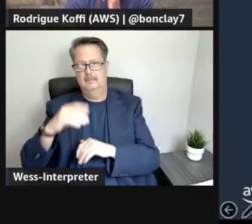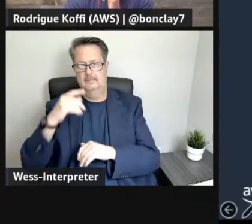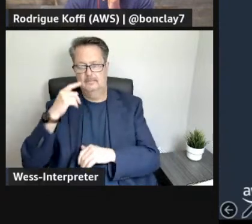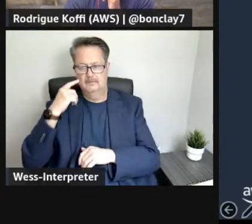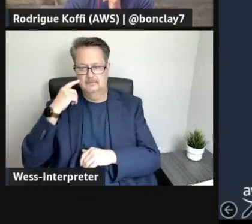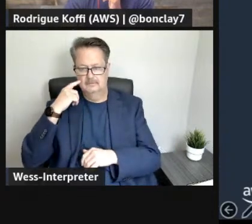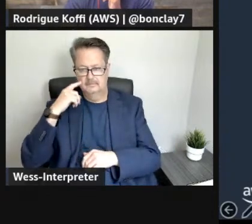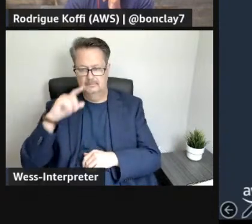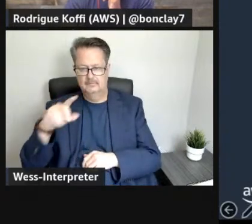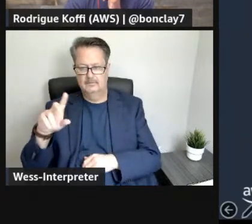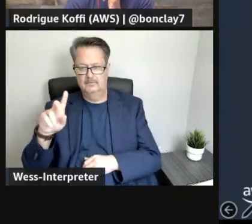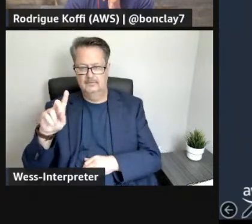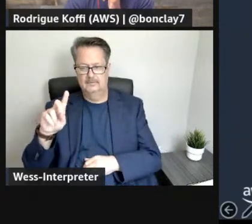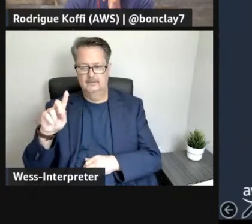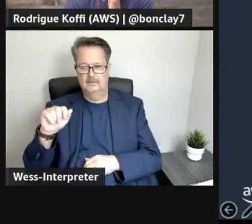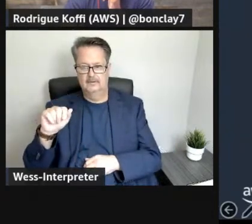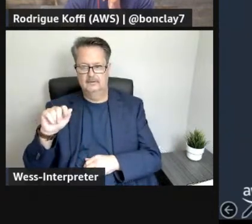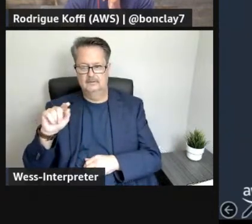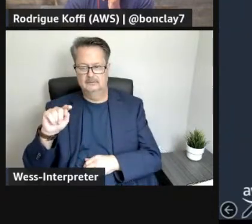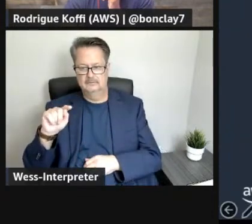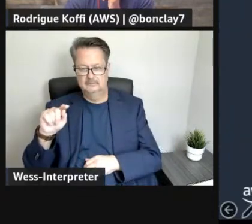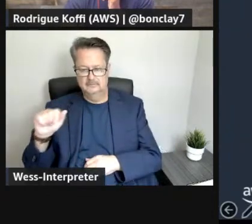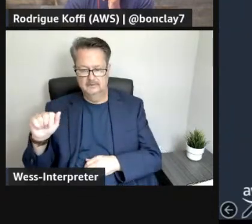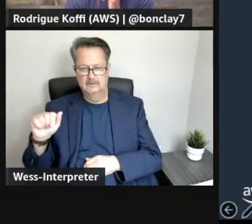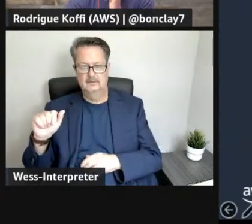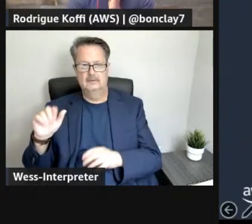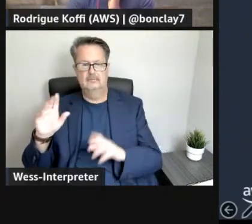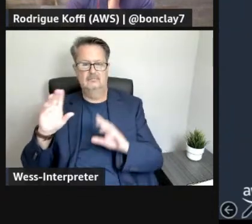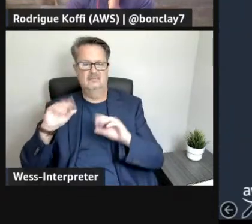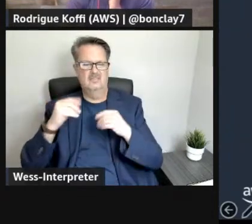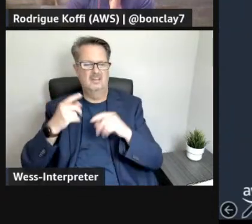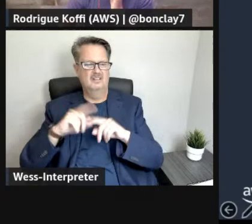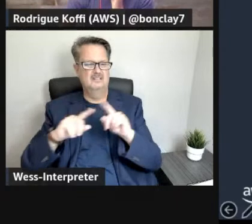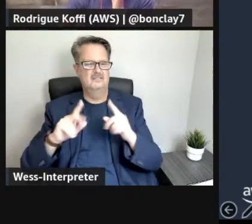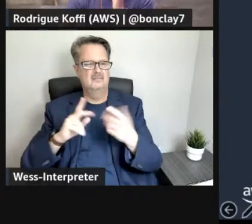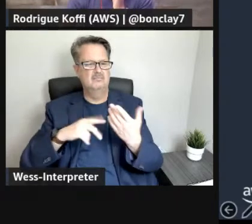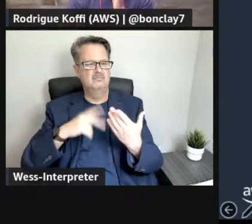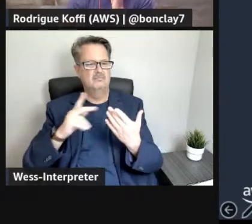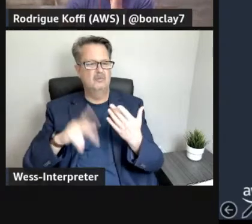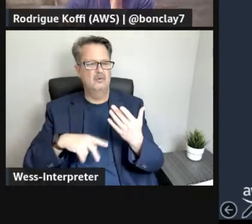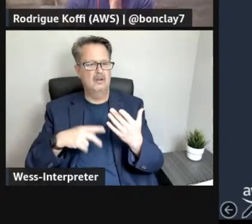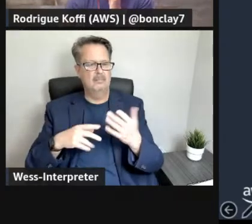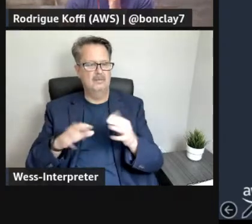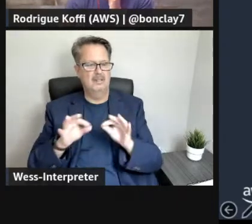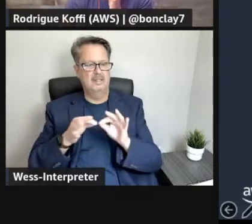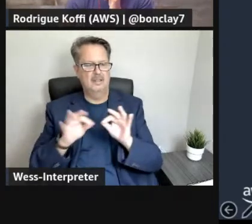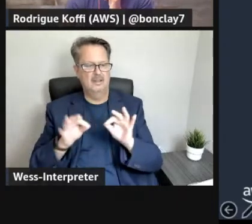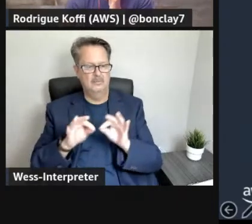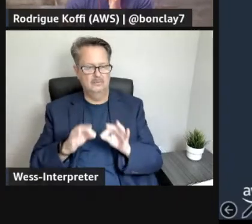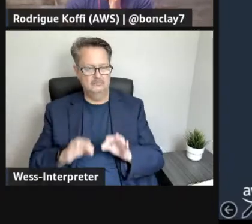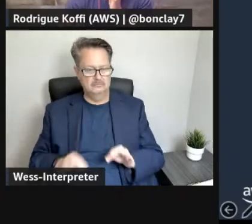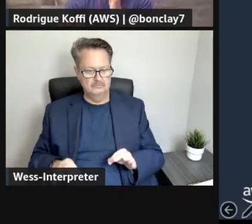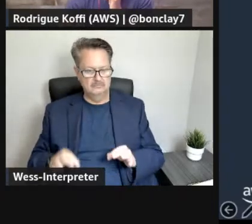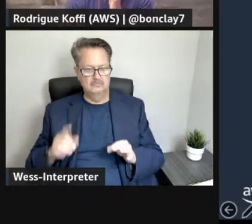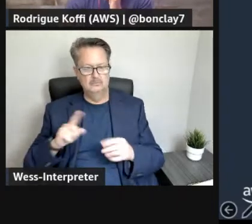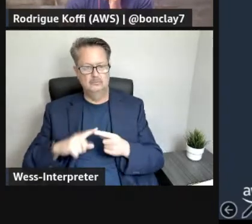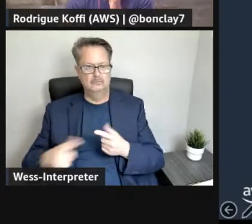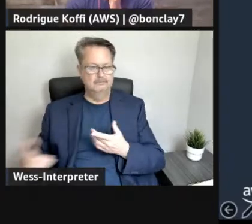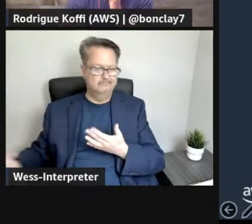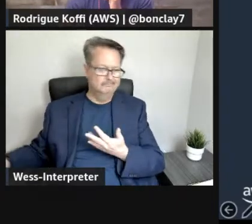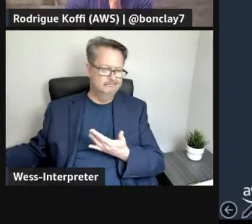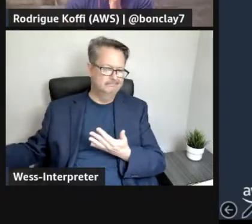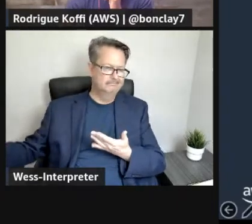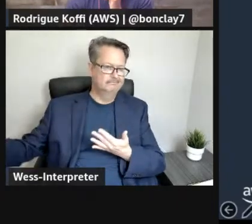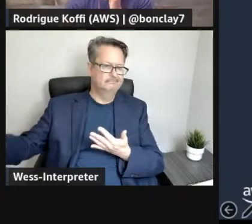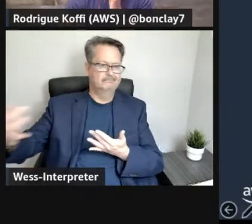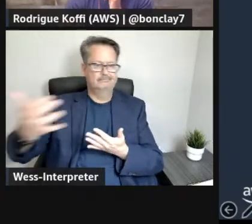model. It provides SDKs in different programming languages to collect your signals from all those different environments,